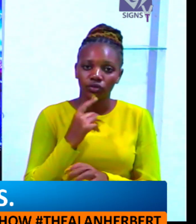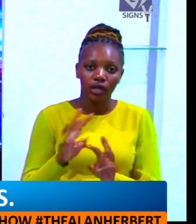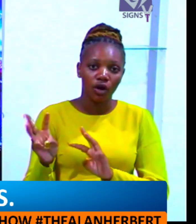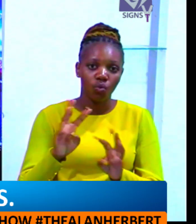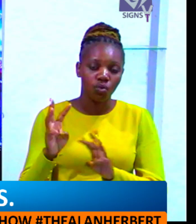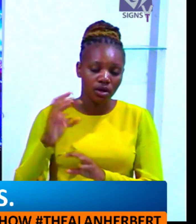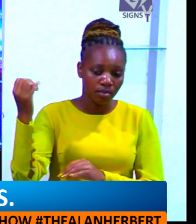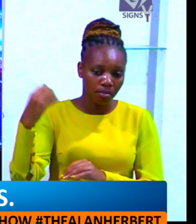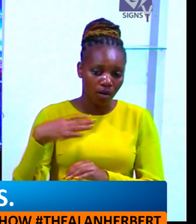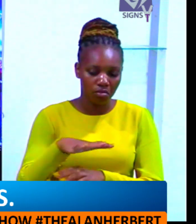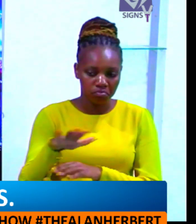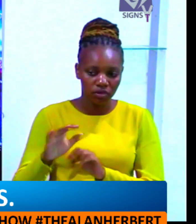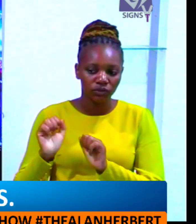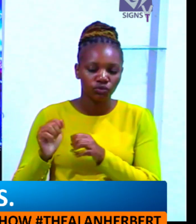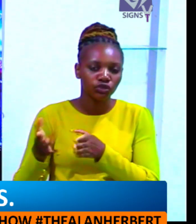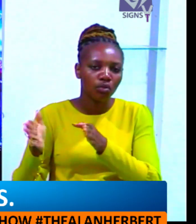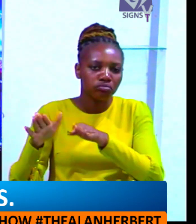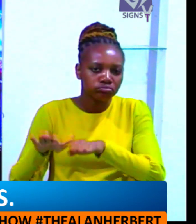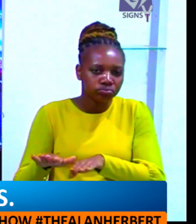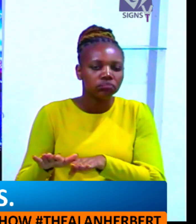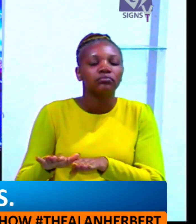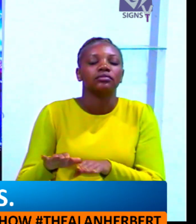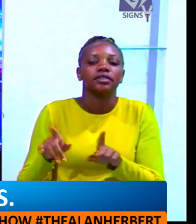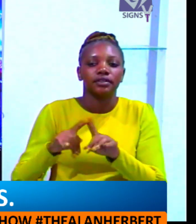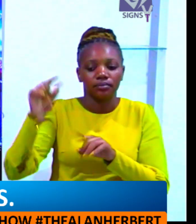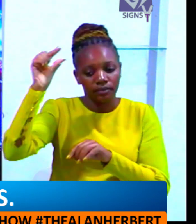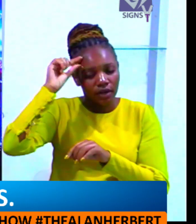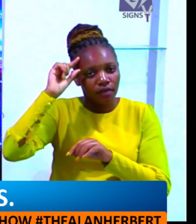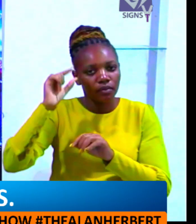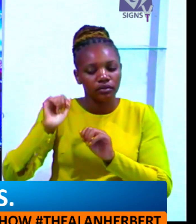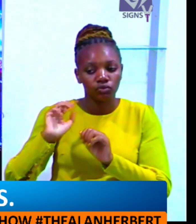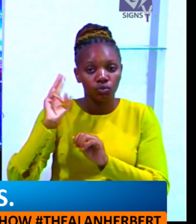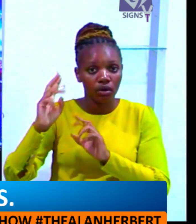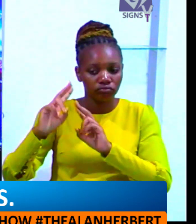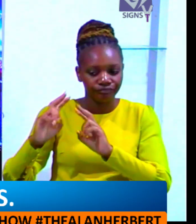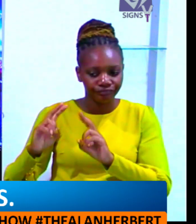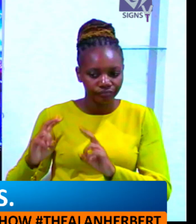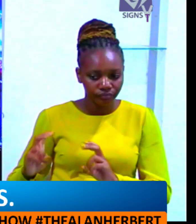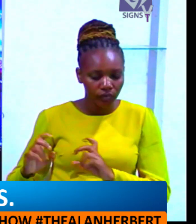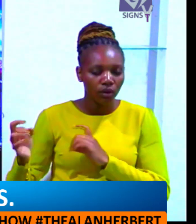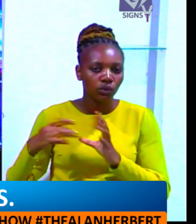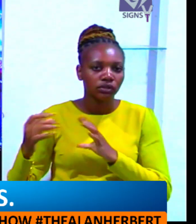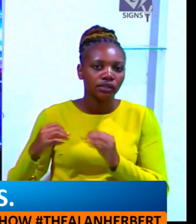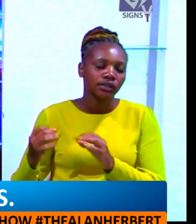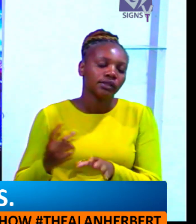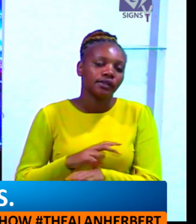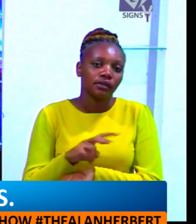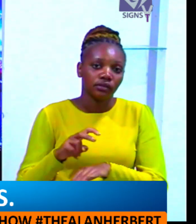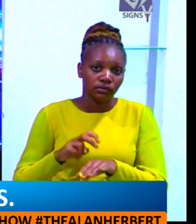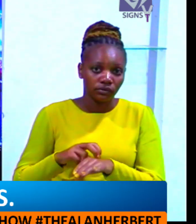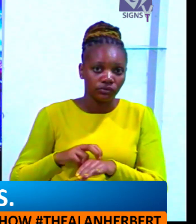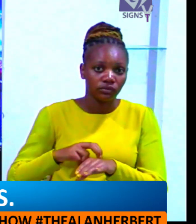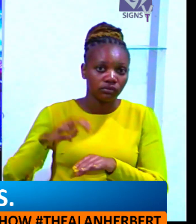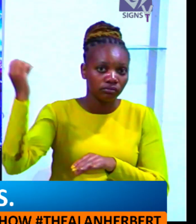closed as the government intensifies its probe into the nationwide blackout that plunged the country